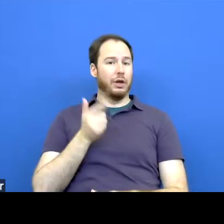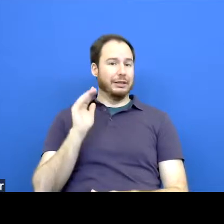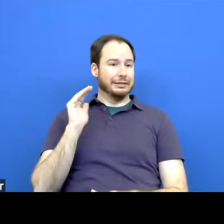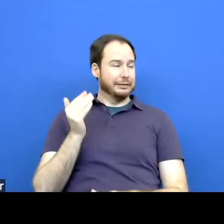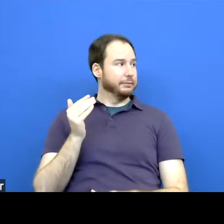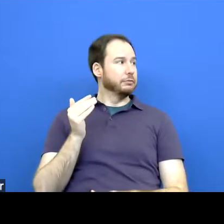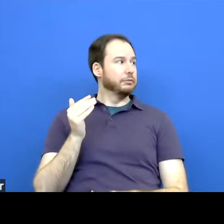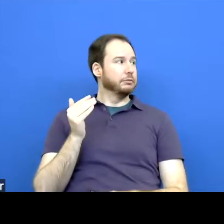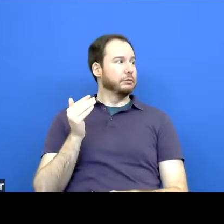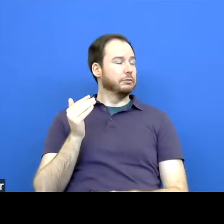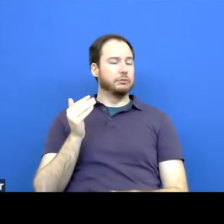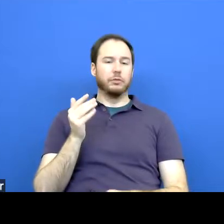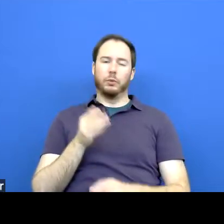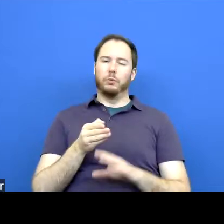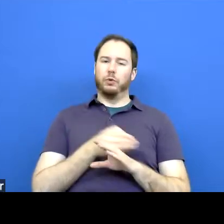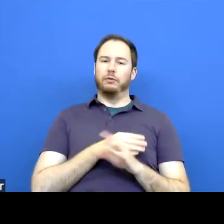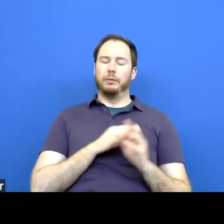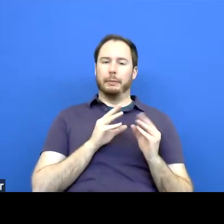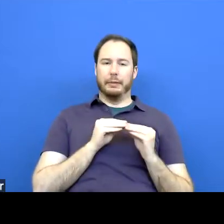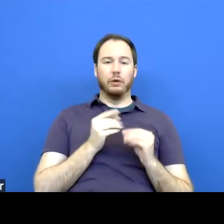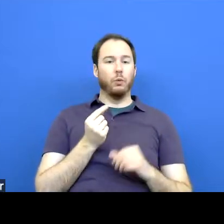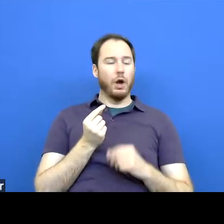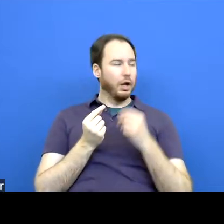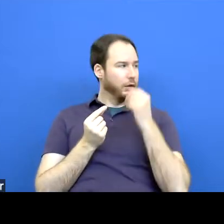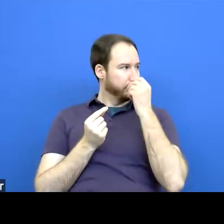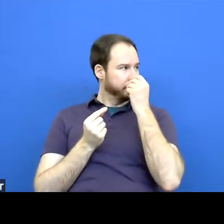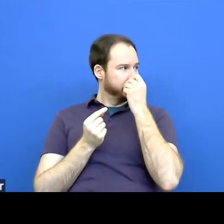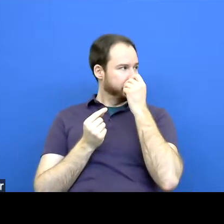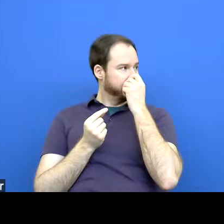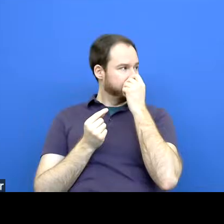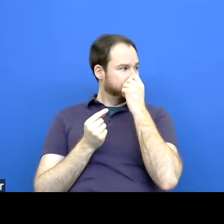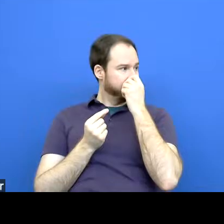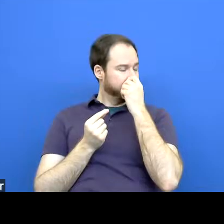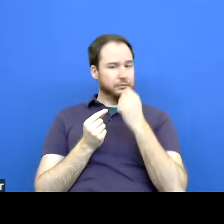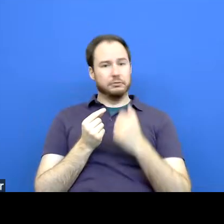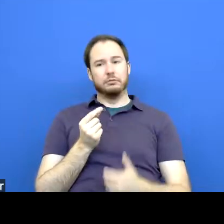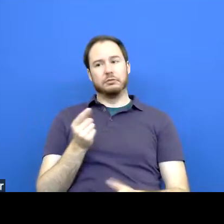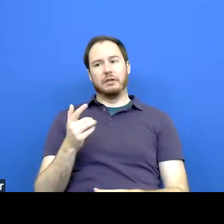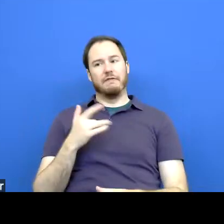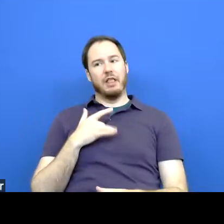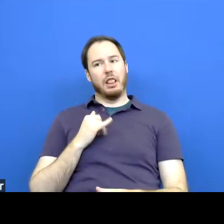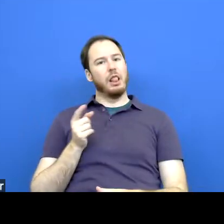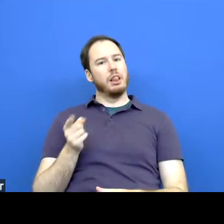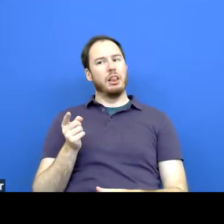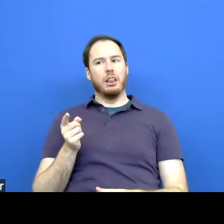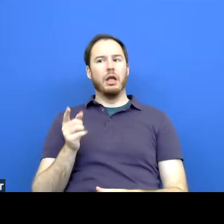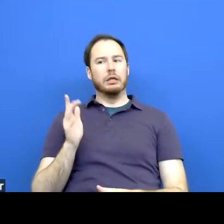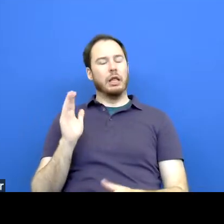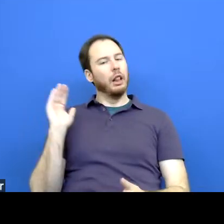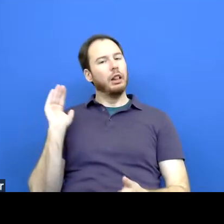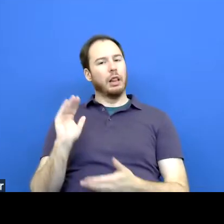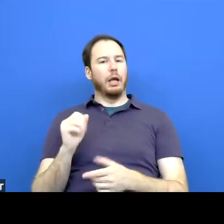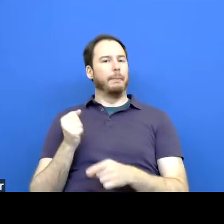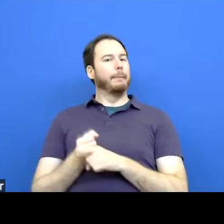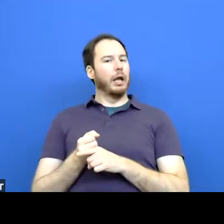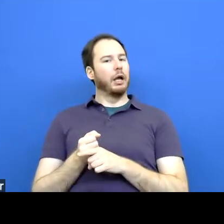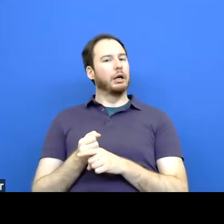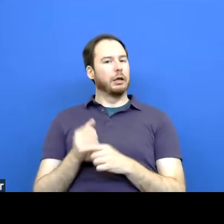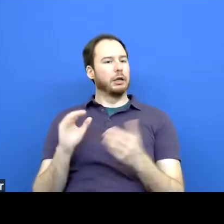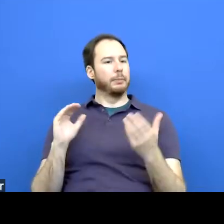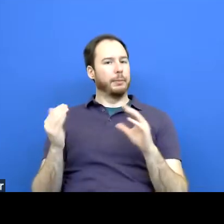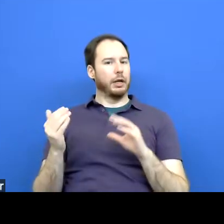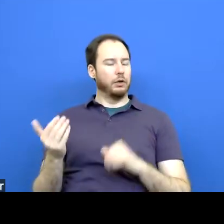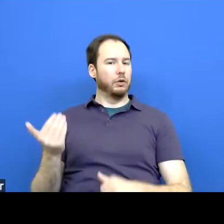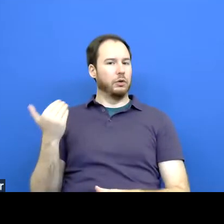the previous meetings has been they see this as a lot less impactful than